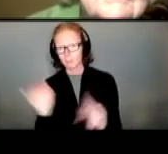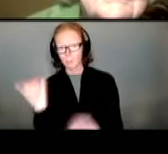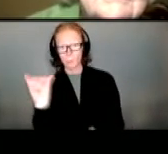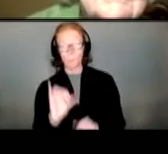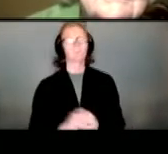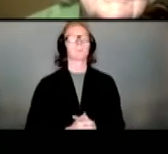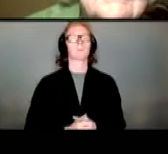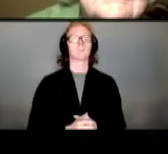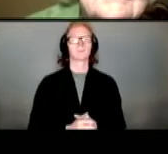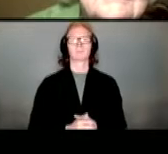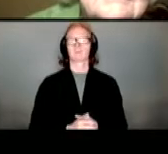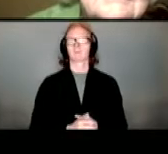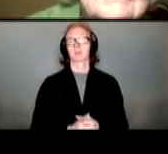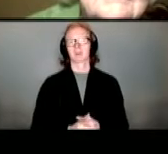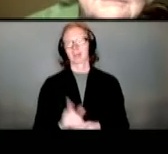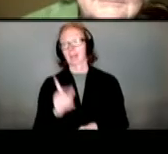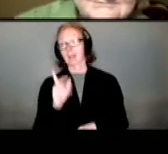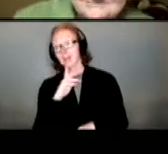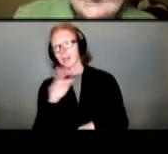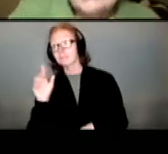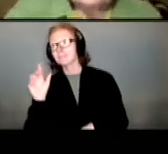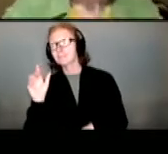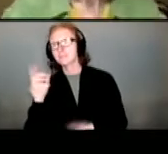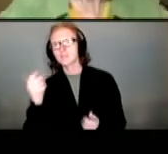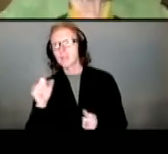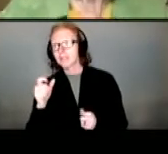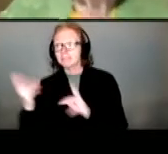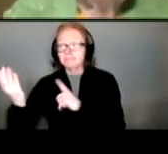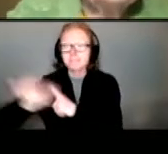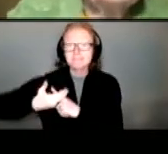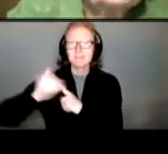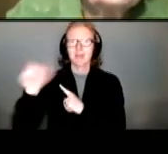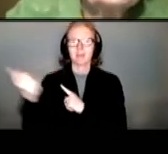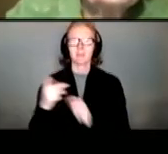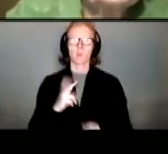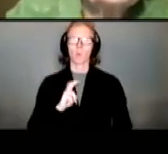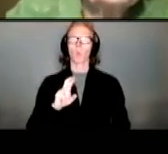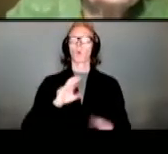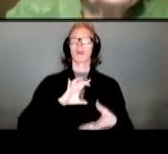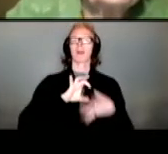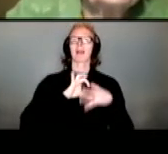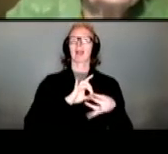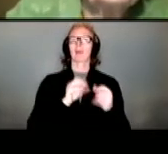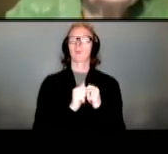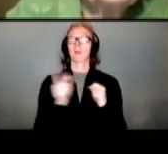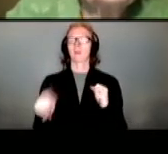make appeals. I've also offered to connect with both